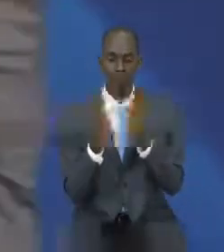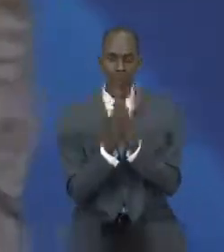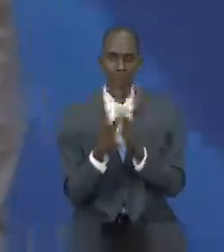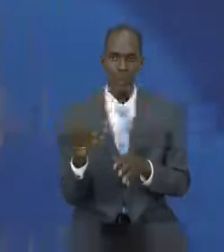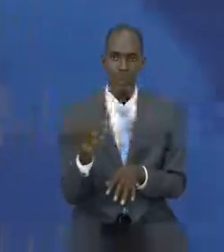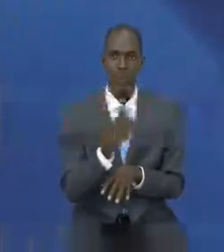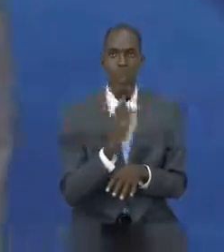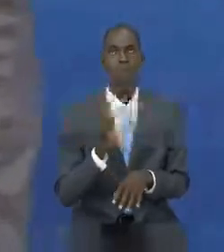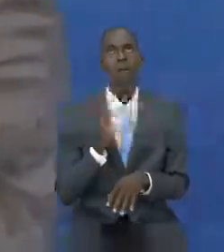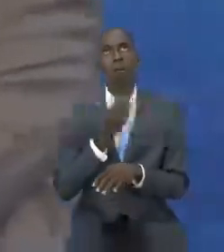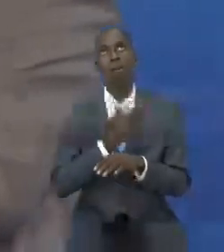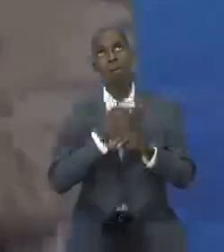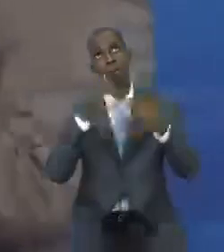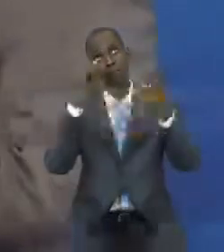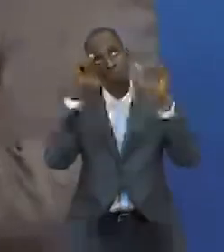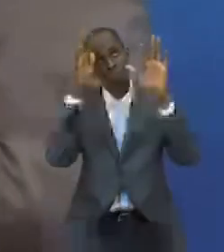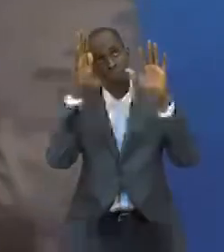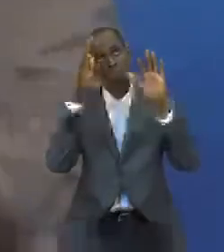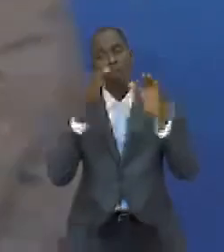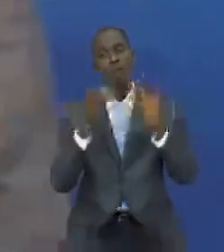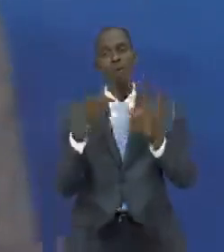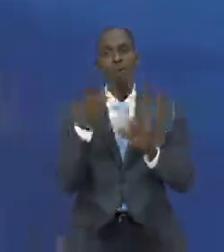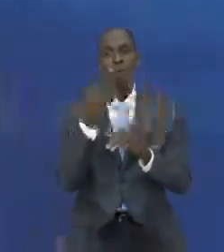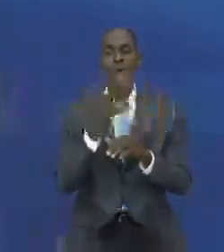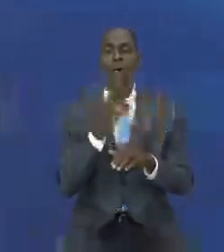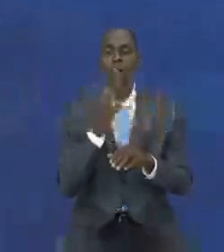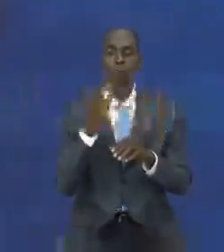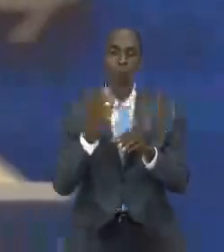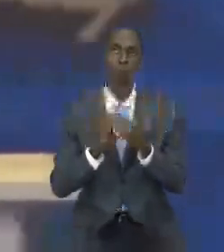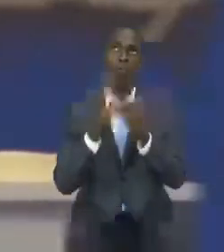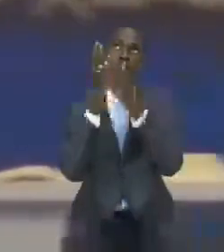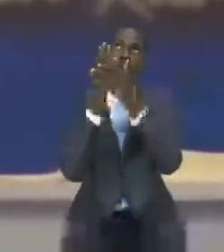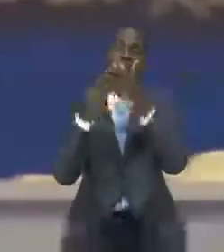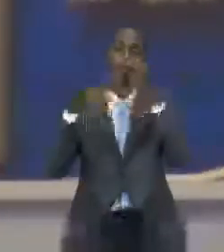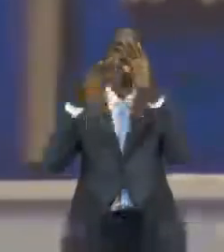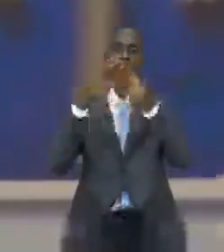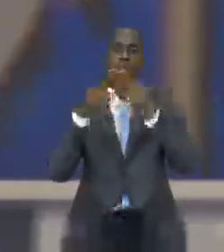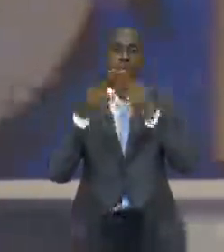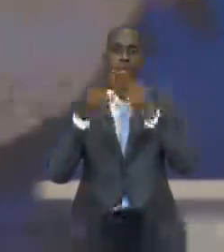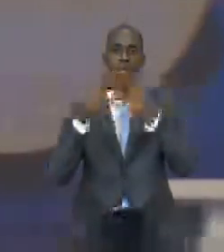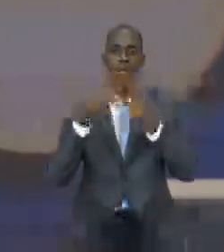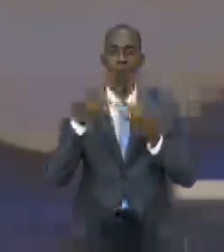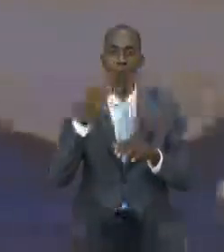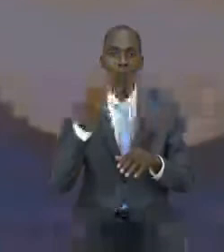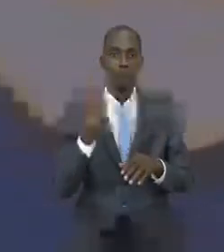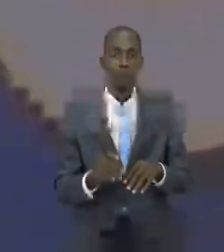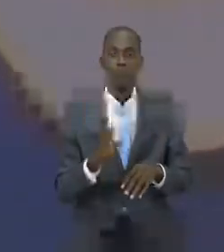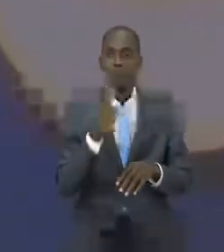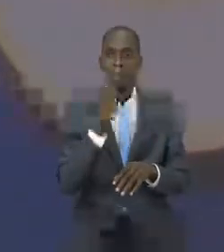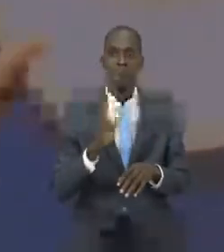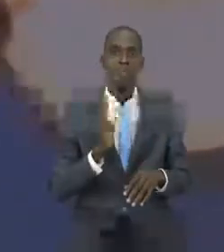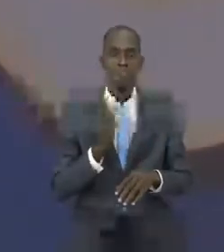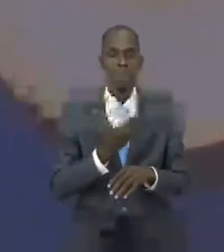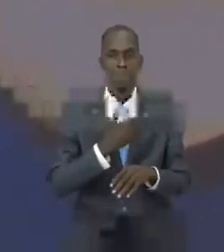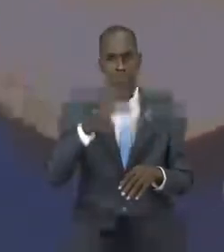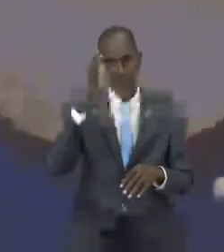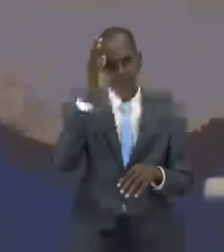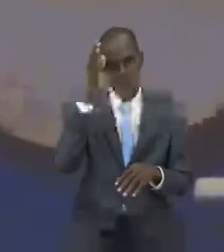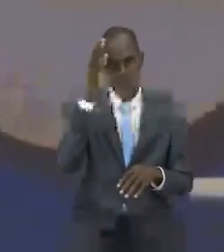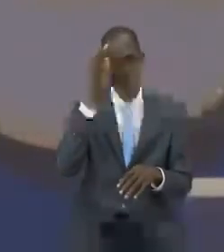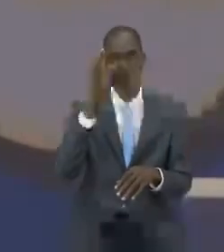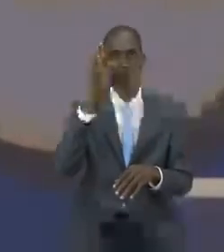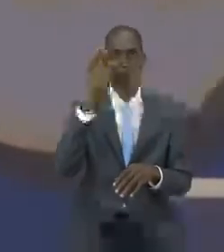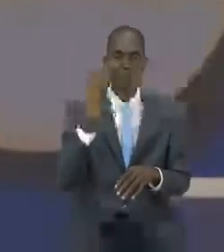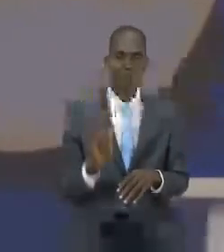a Father which art in heaven. He must be a Father by